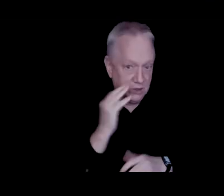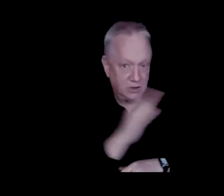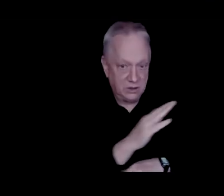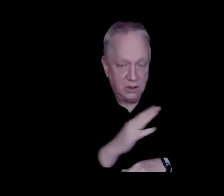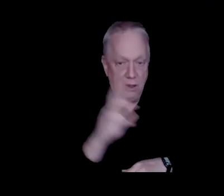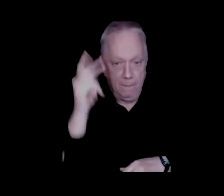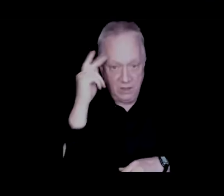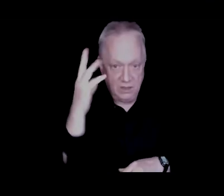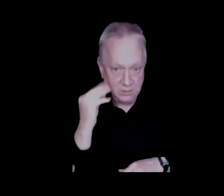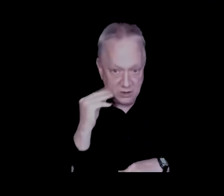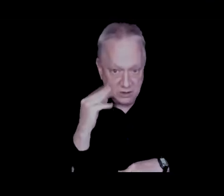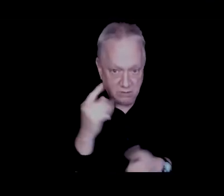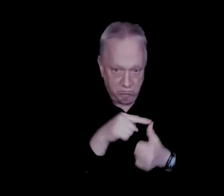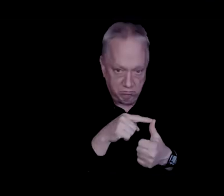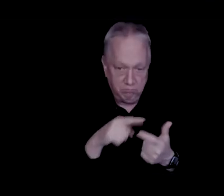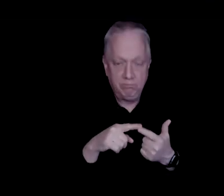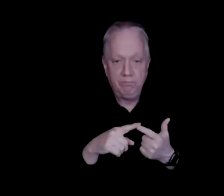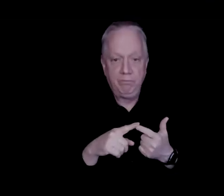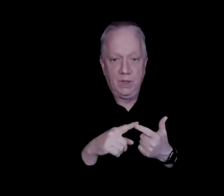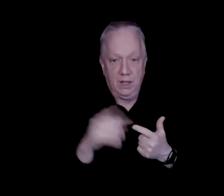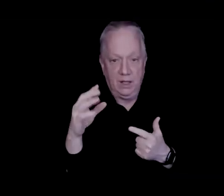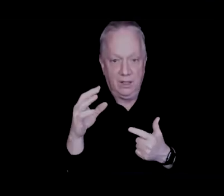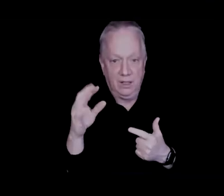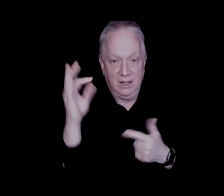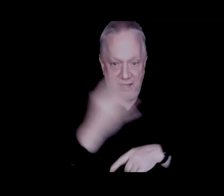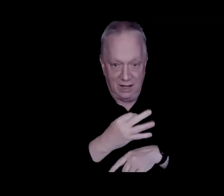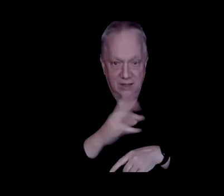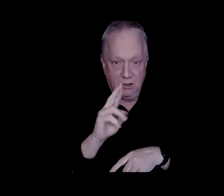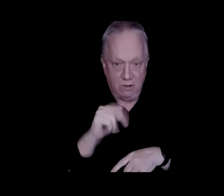Political experience one, this is 9 days in Raqqa.